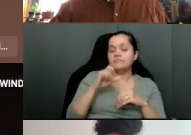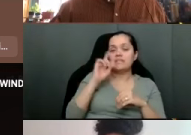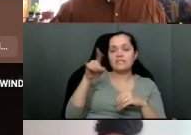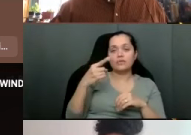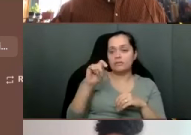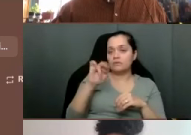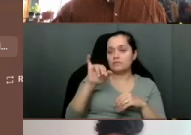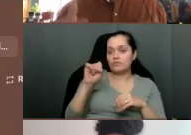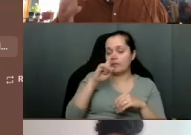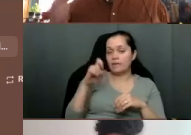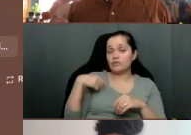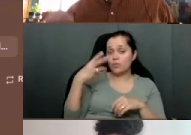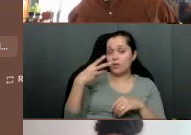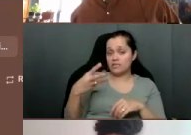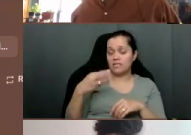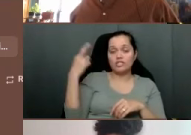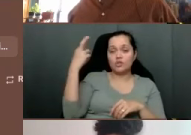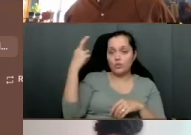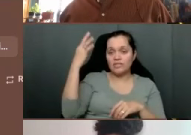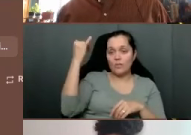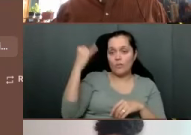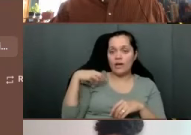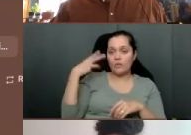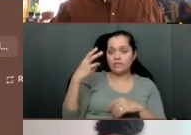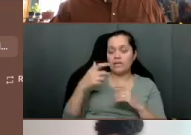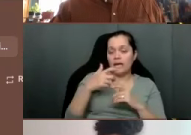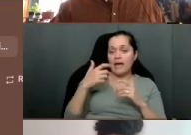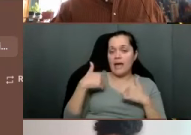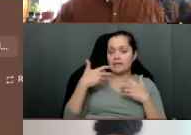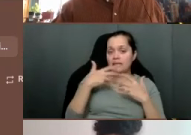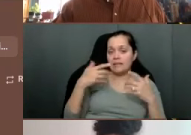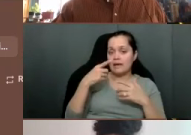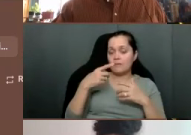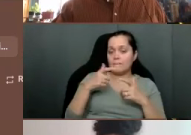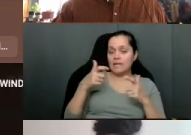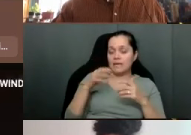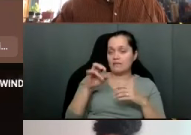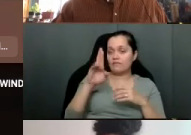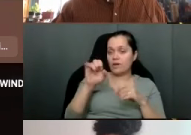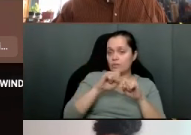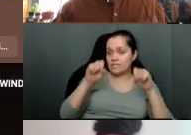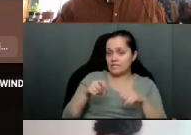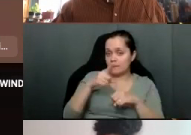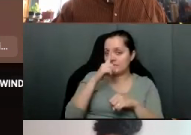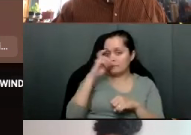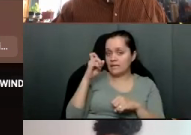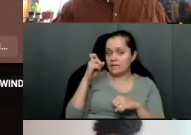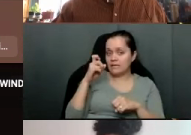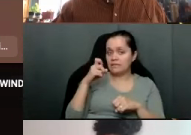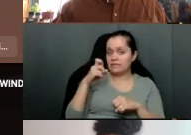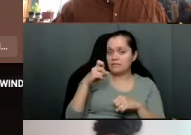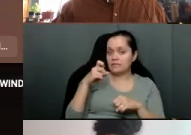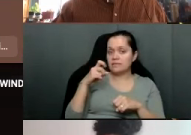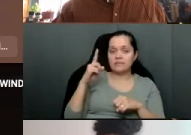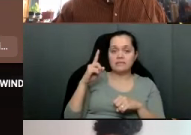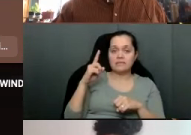trivia, because there's a reason why Washington has this large ferry system. It's because of Puget Sound